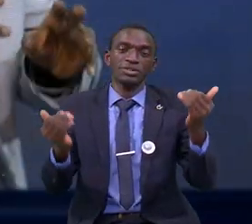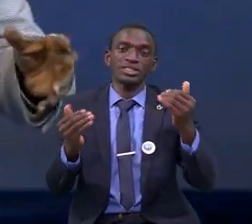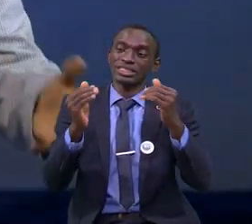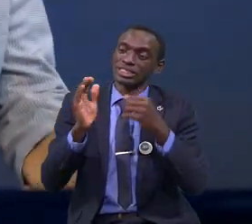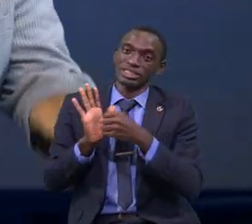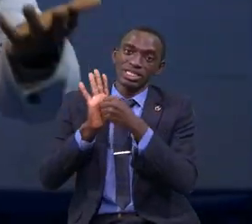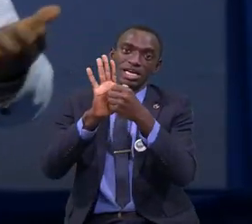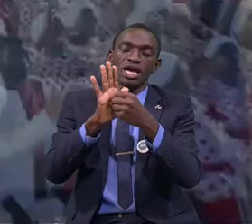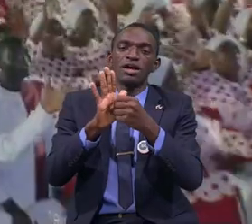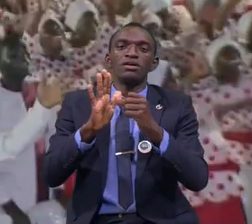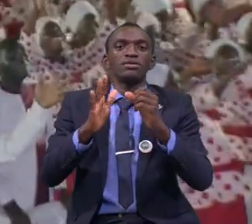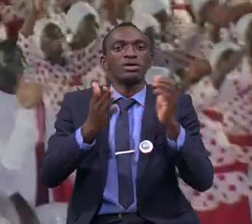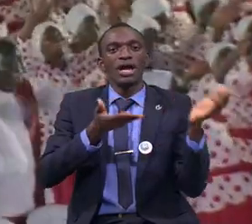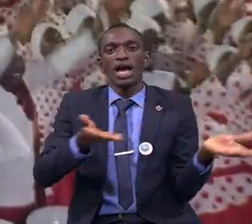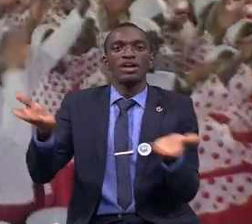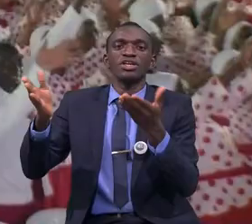Carry, go.